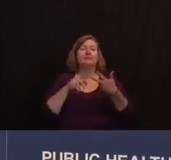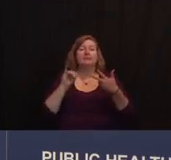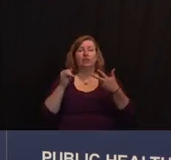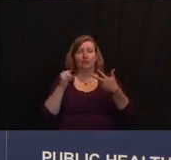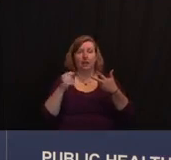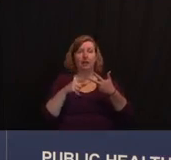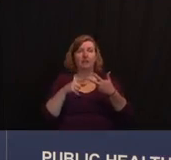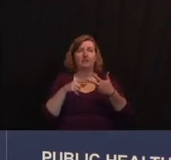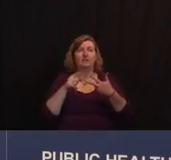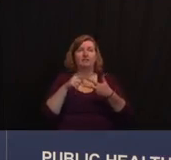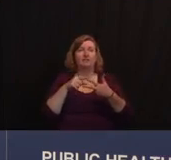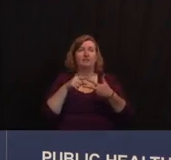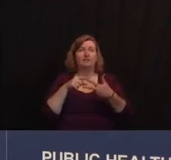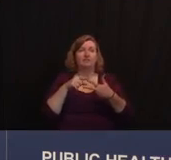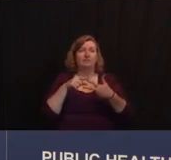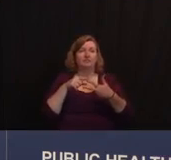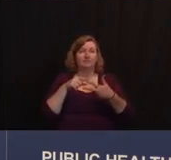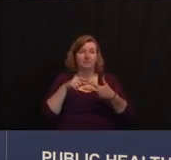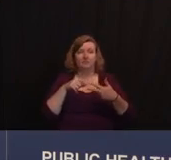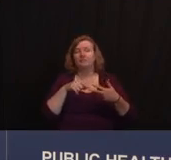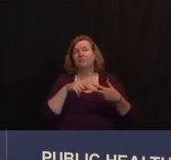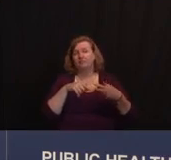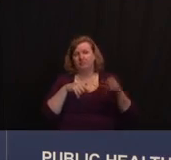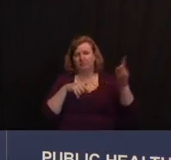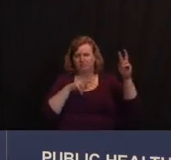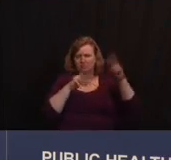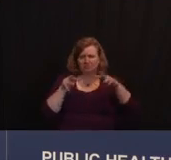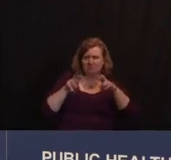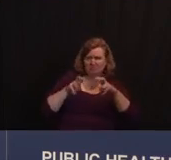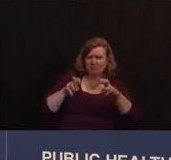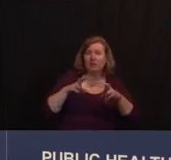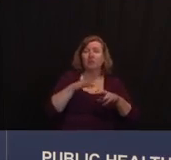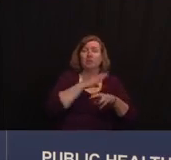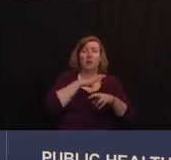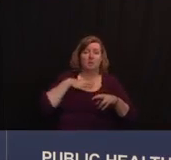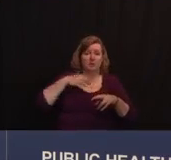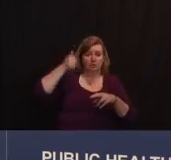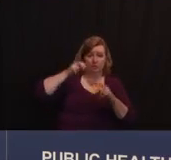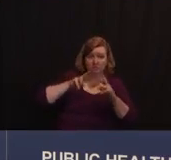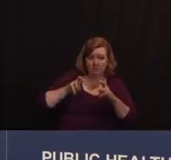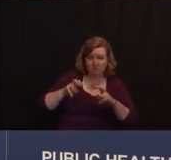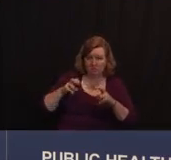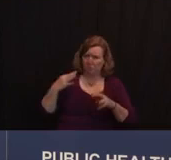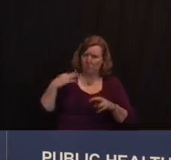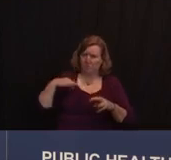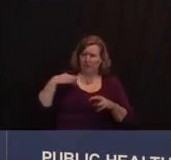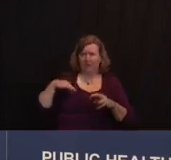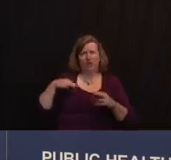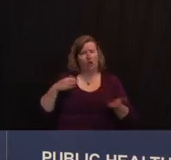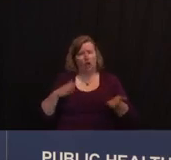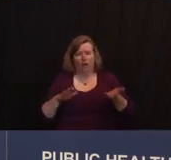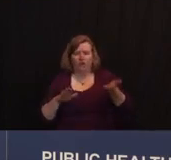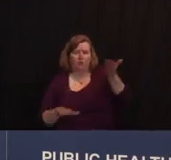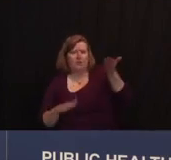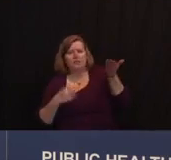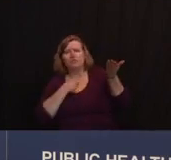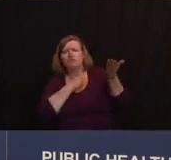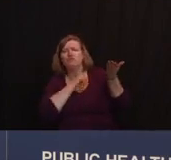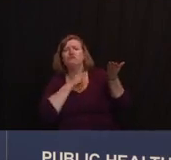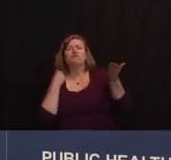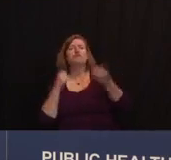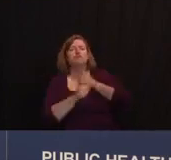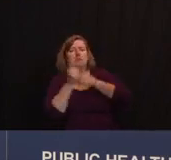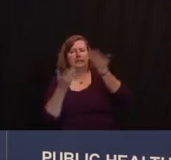FDA assessed and advisory committees assessed that the benefits outweighed the risk, and they authorized their use. It's